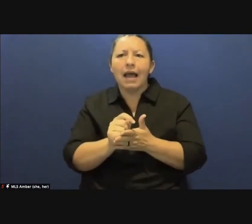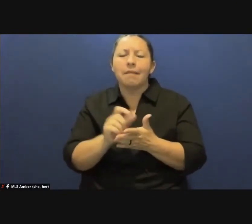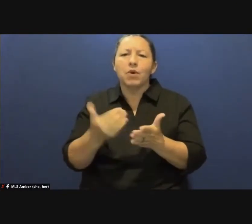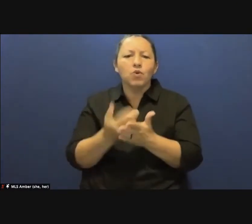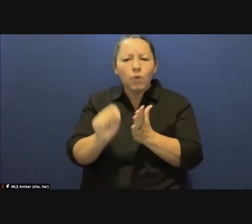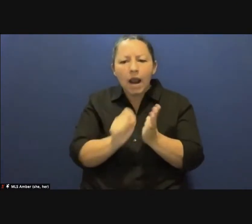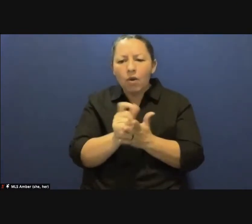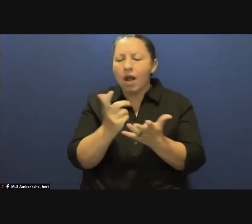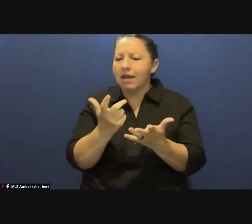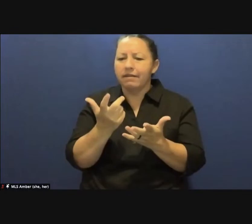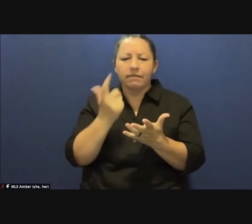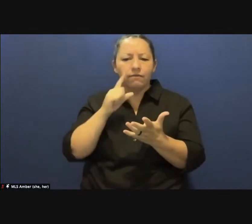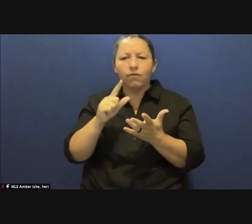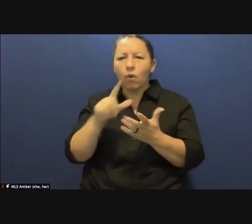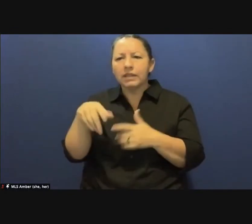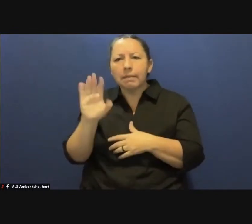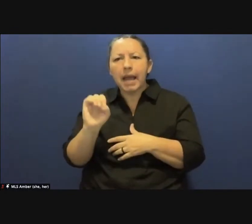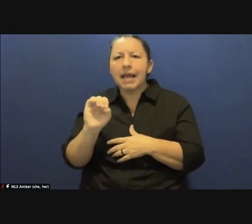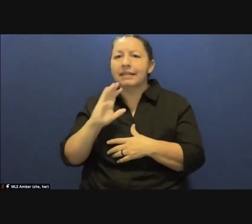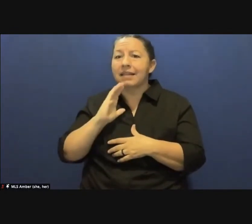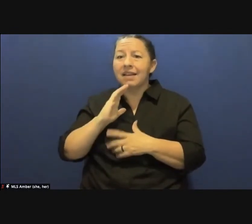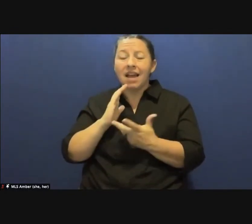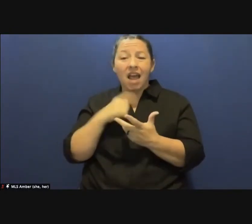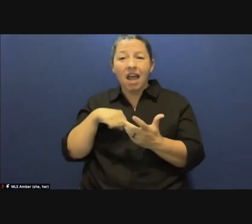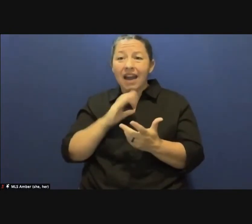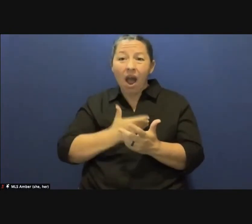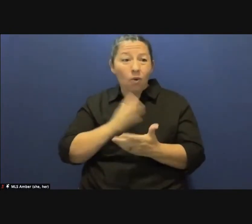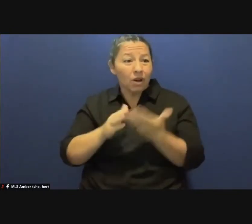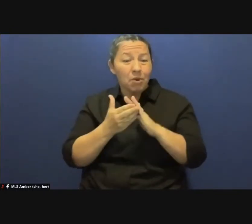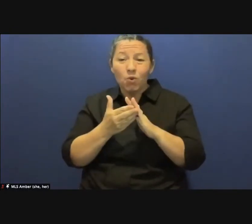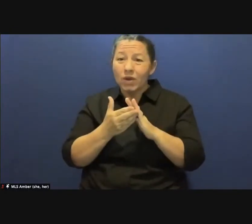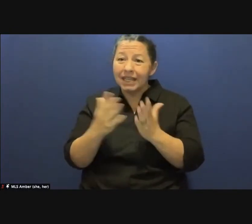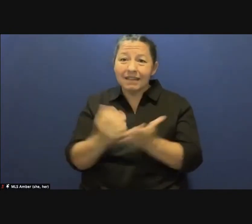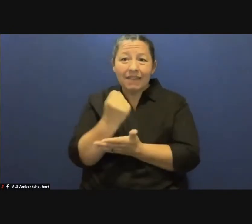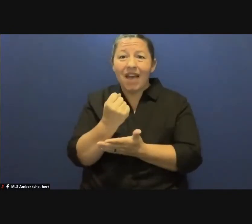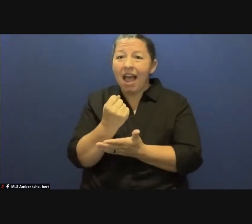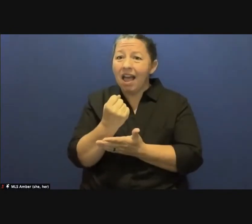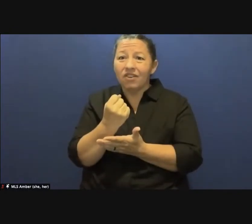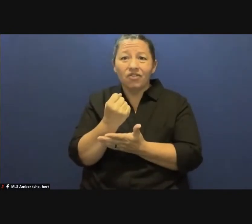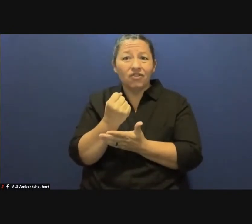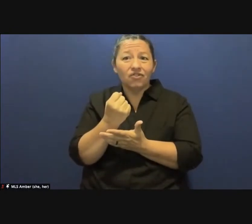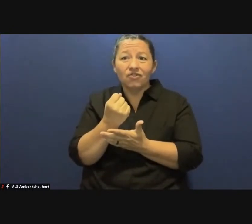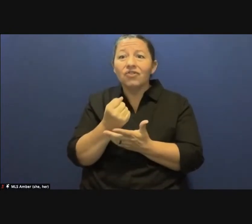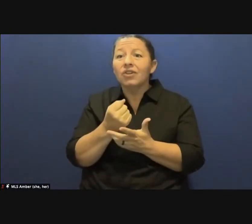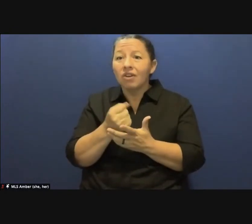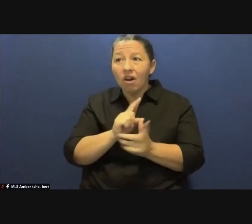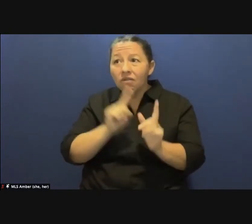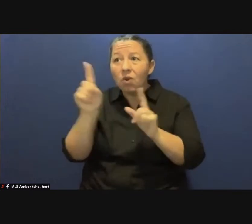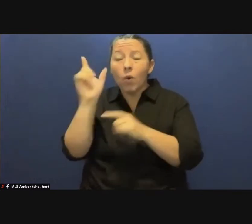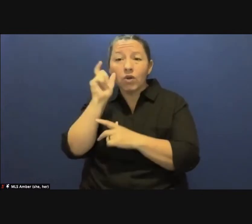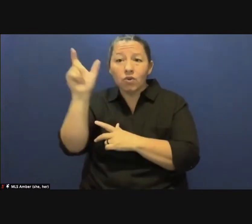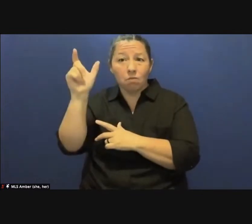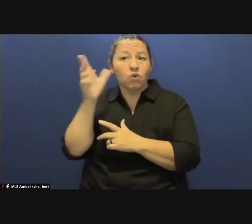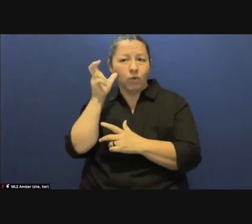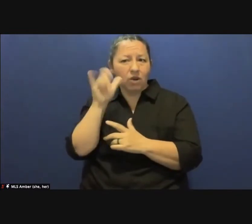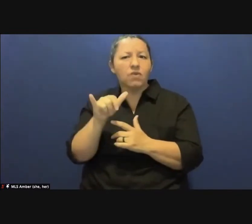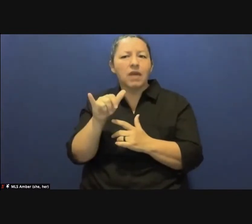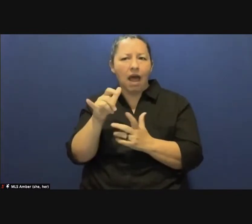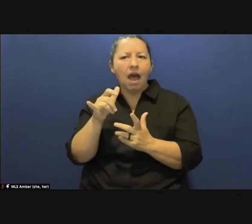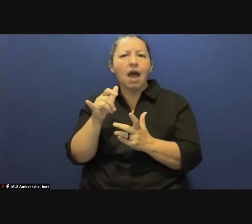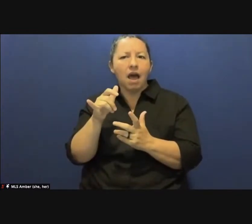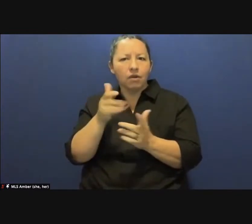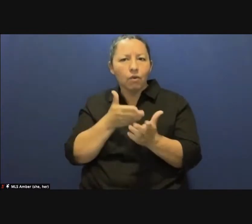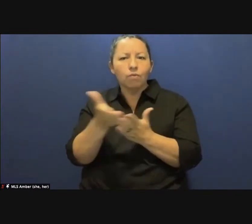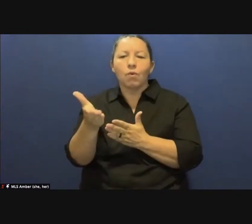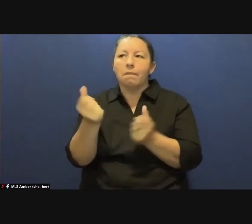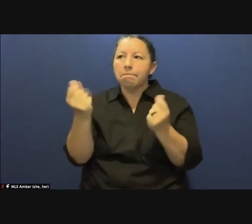full advantage of and going forward to the moon. You're going to be hearing about that in a number of talks during this